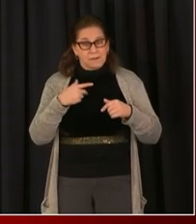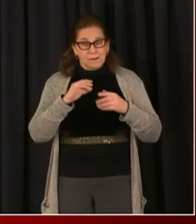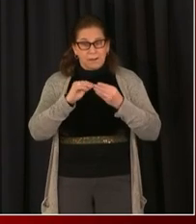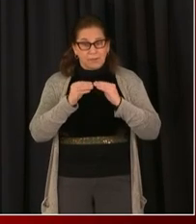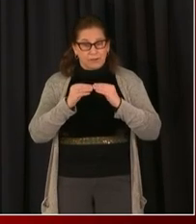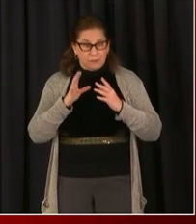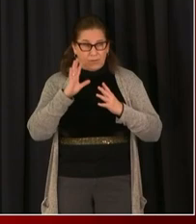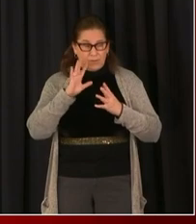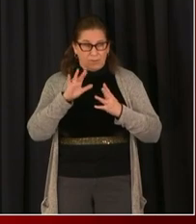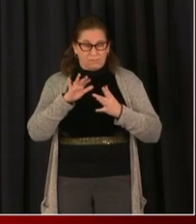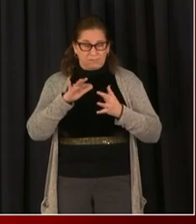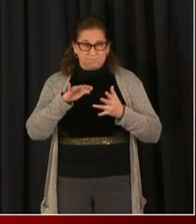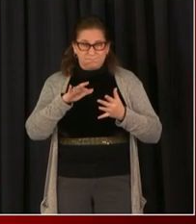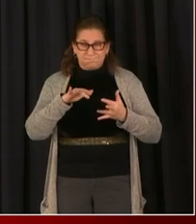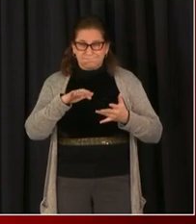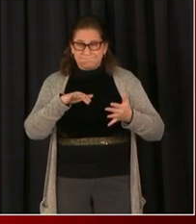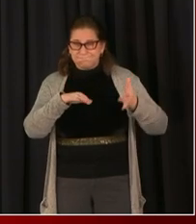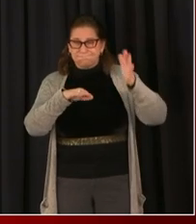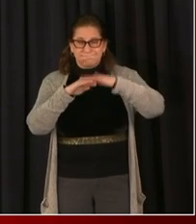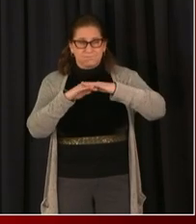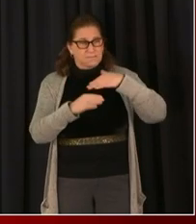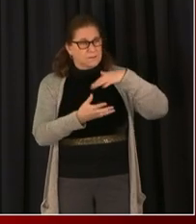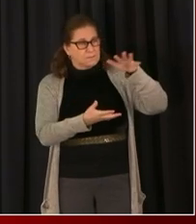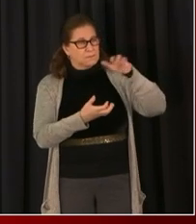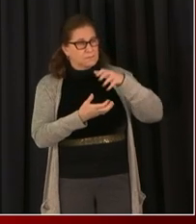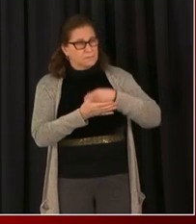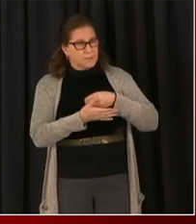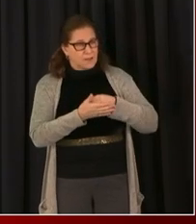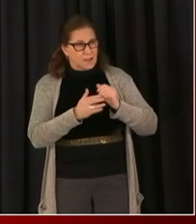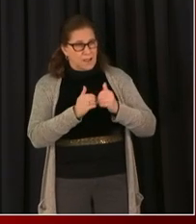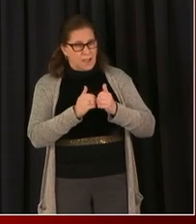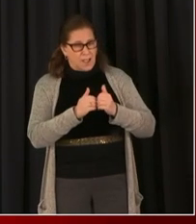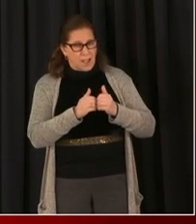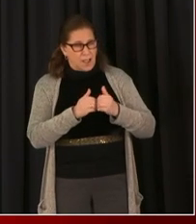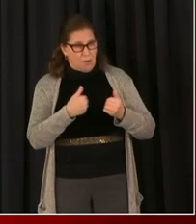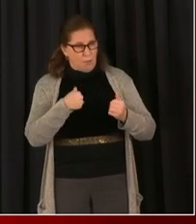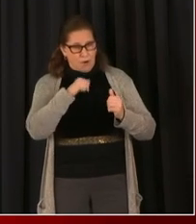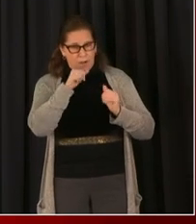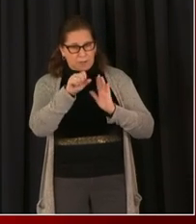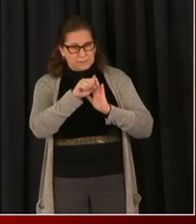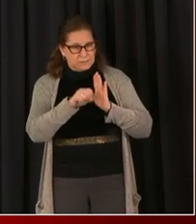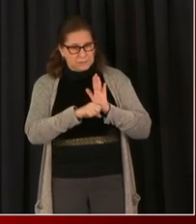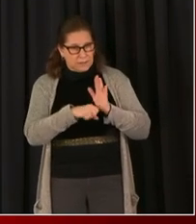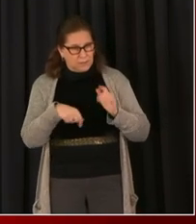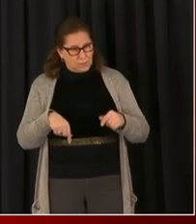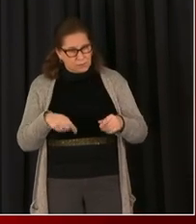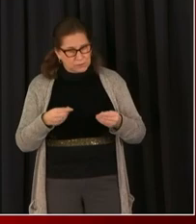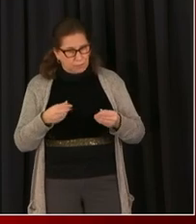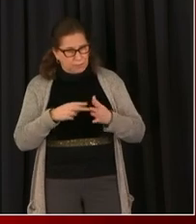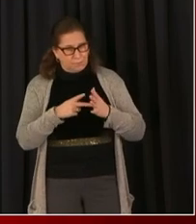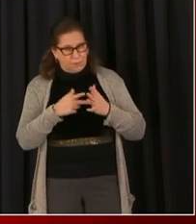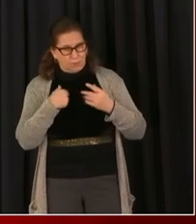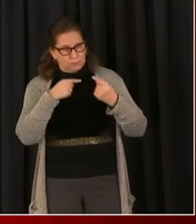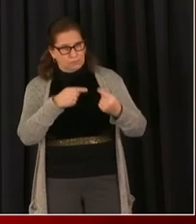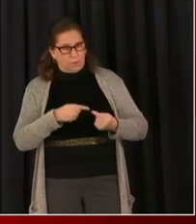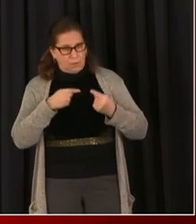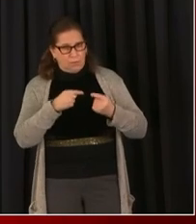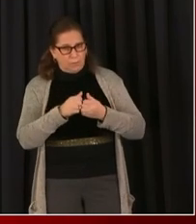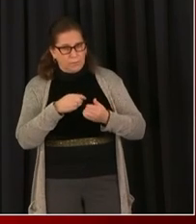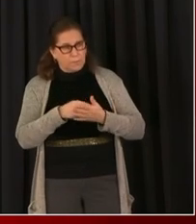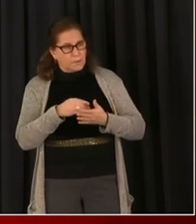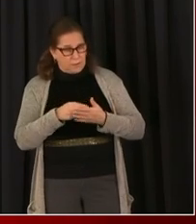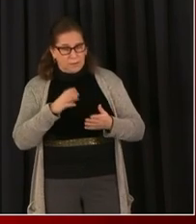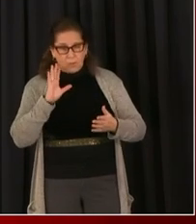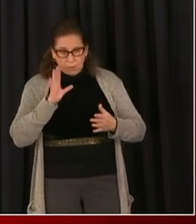numbers are saying that the hospitals are doing fine, that might not be the case in late January. Is the convention center